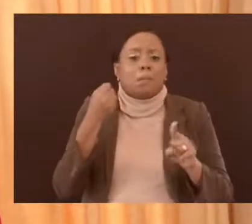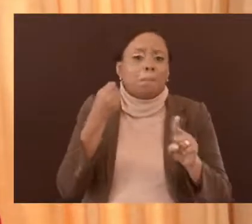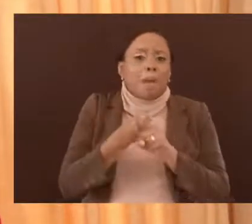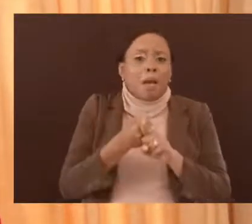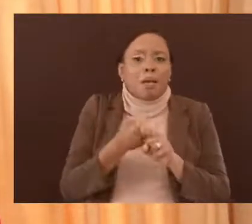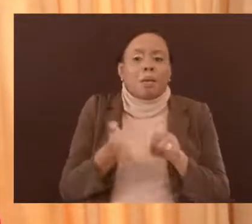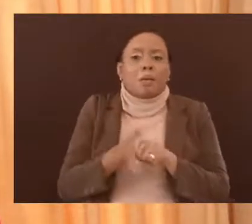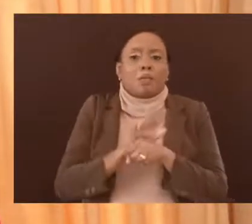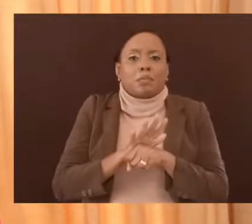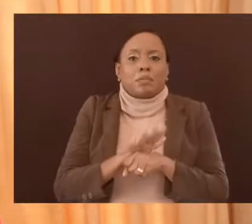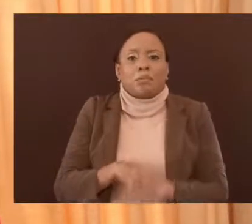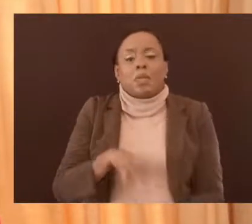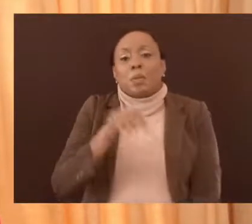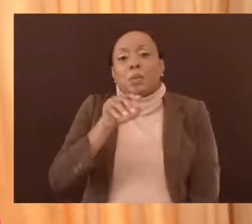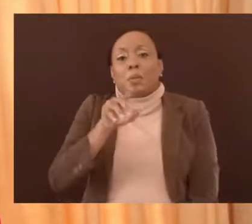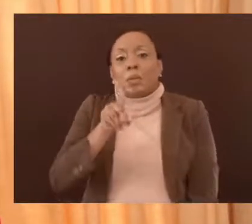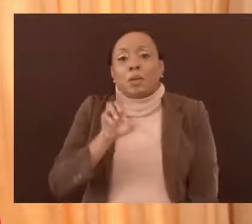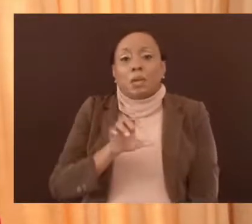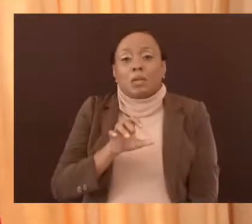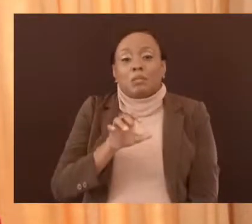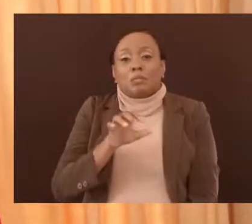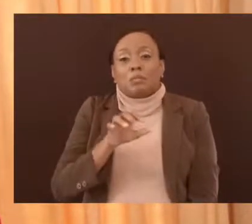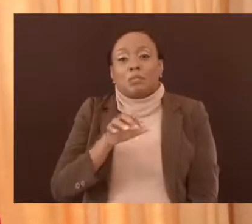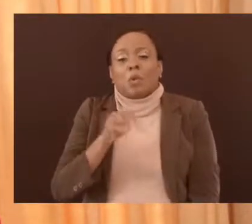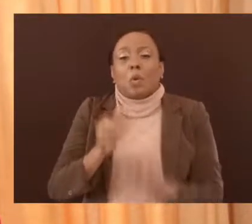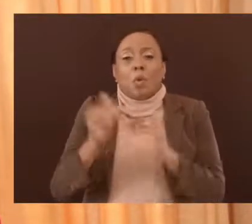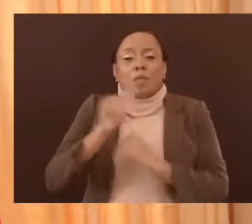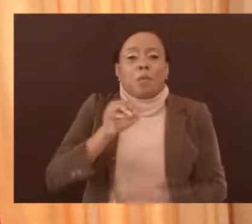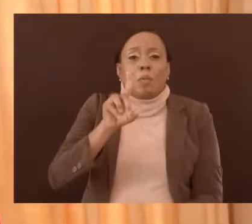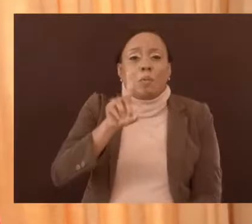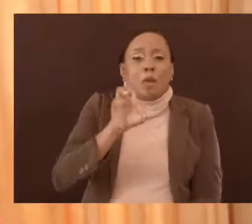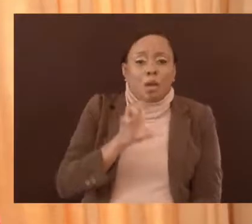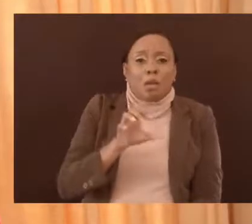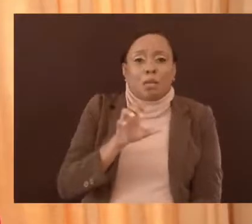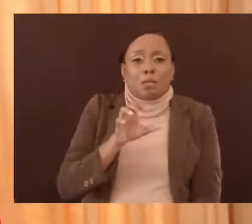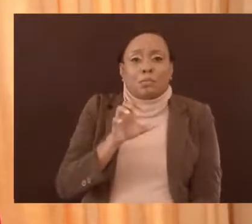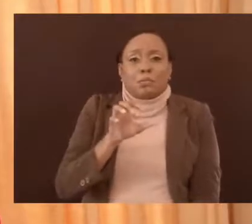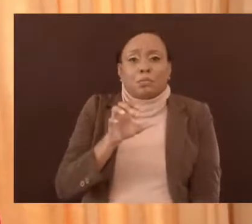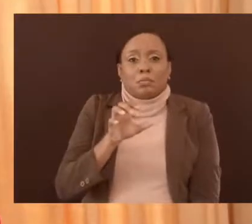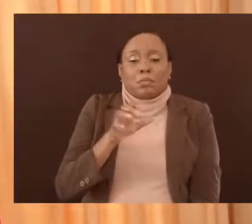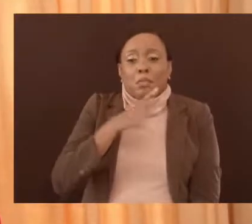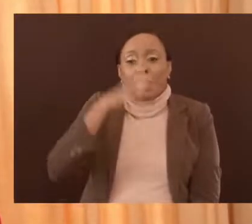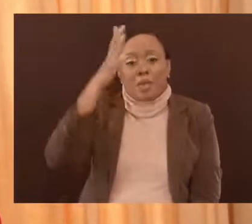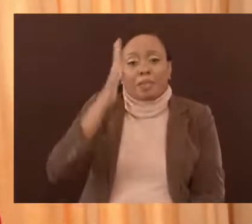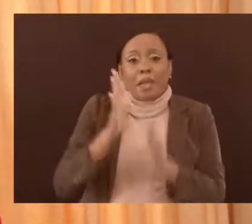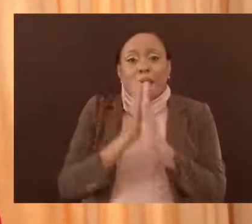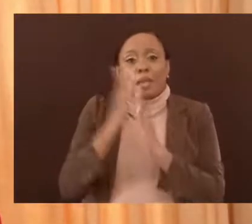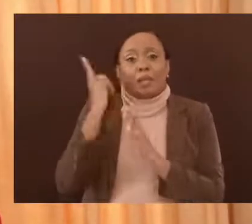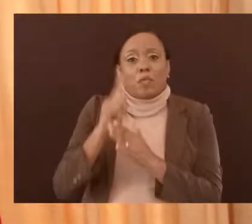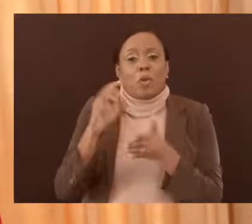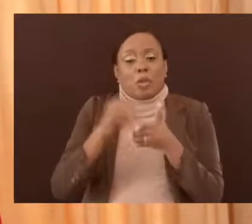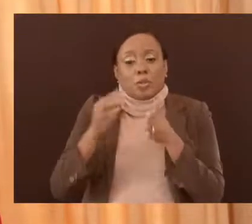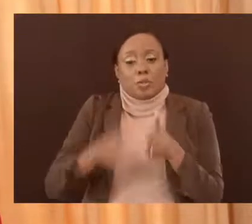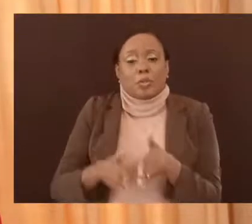117 requests for deferral were granted as compared to 65 in 2020.